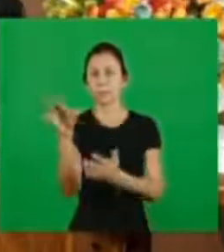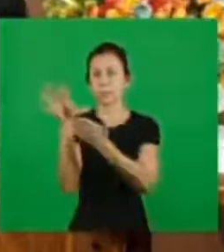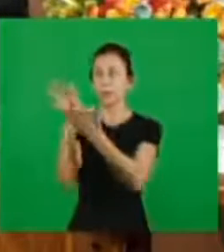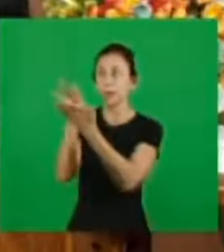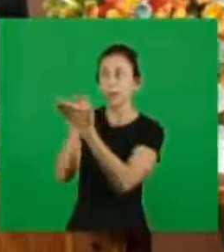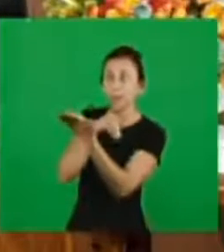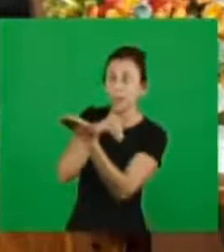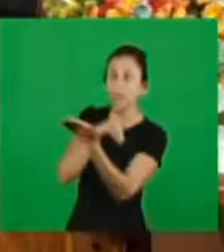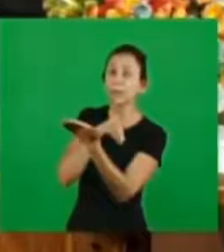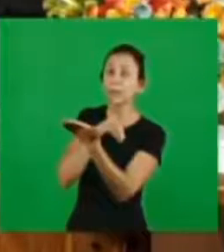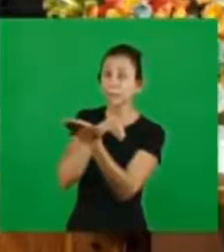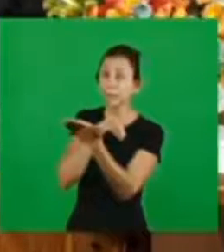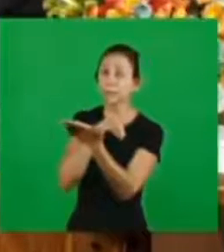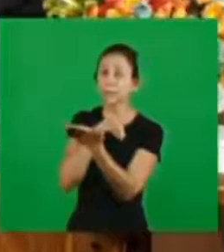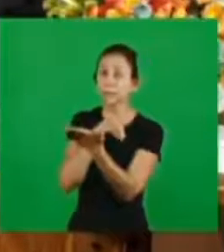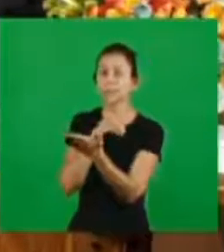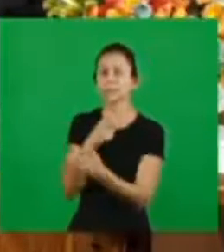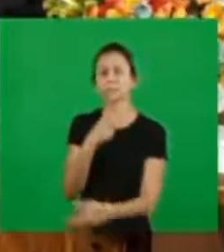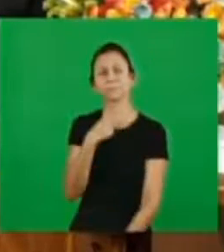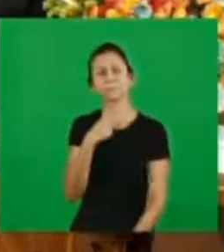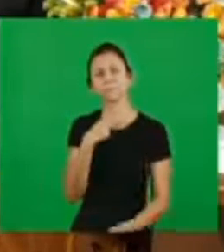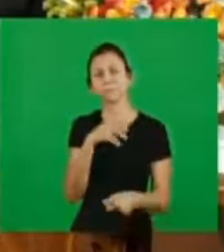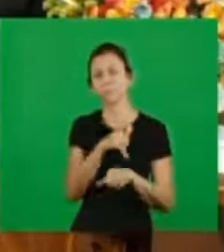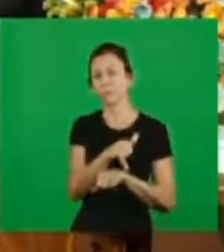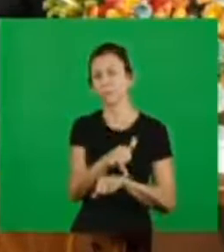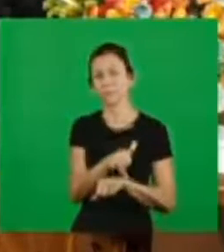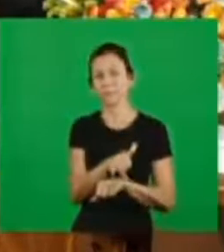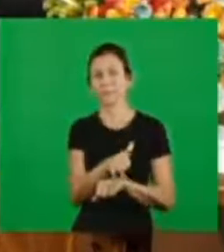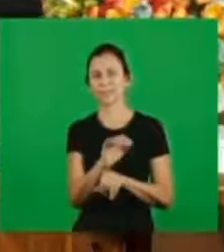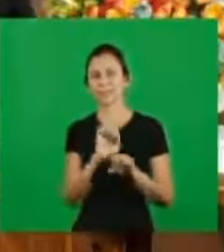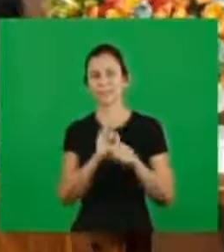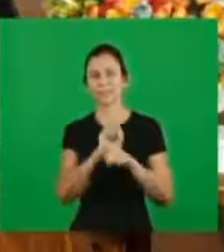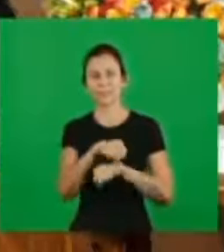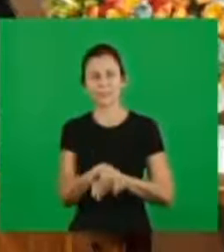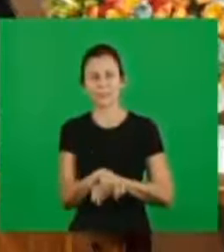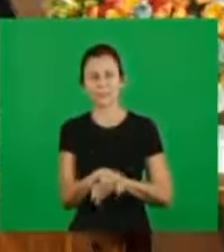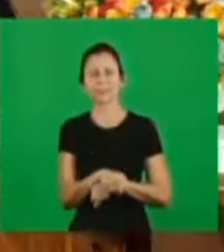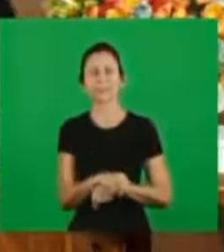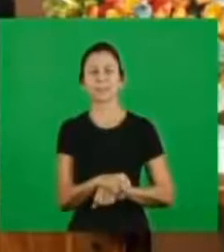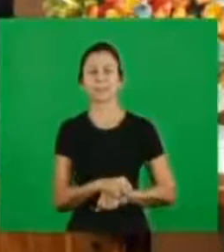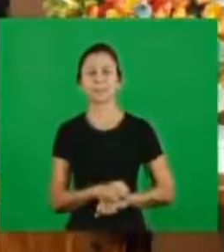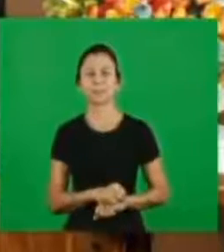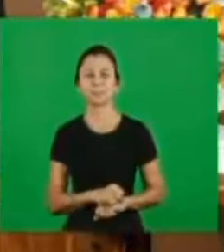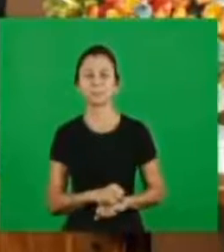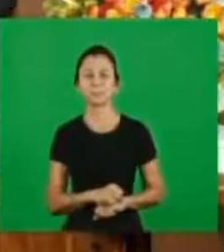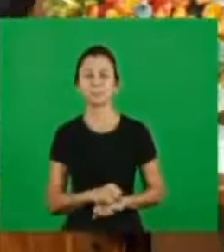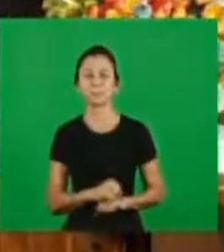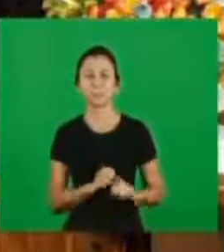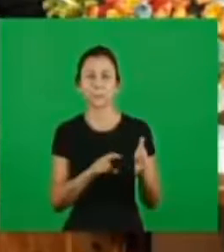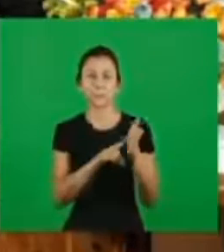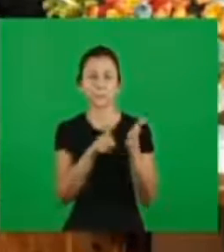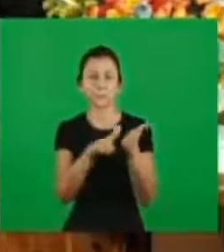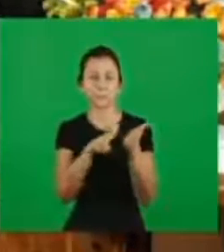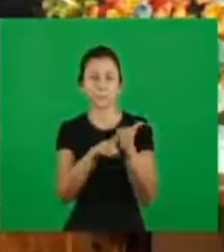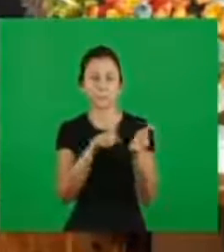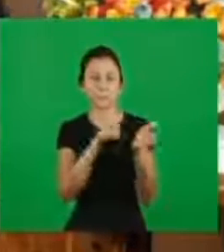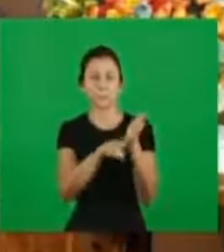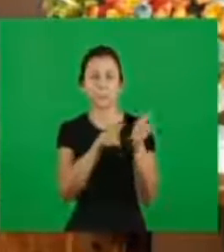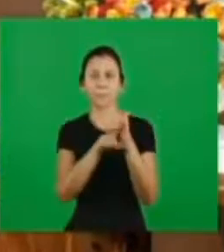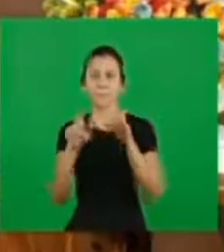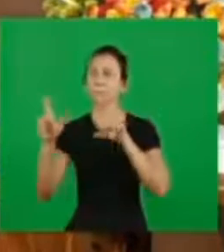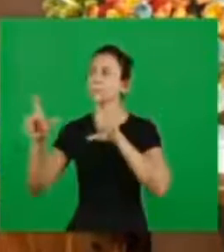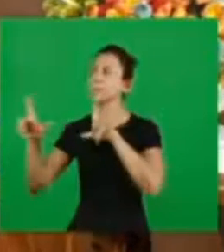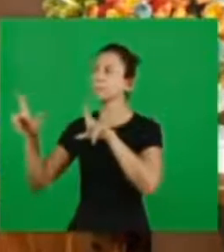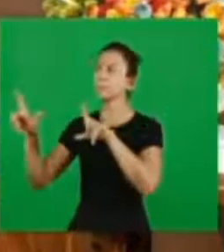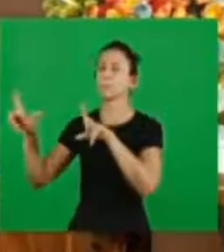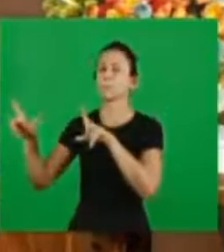sisters may be able to copy, and those that were not here, everyone received, even here, at least here in the region, a